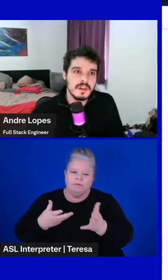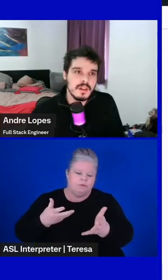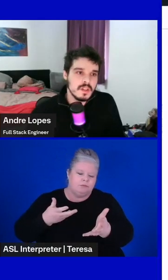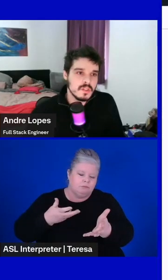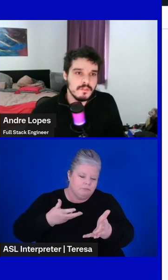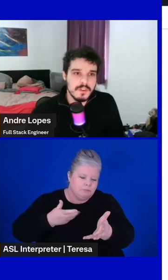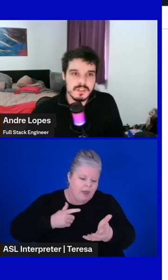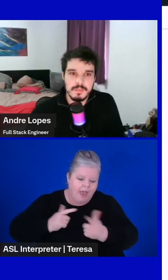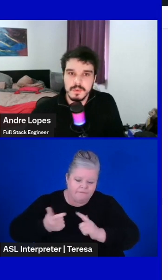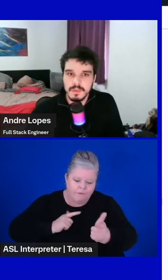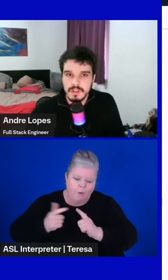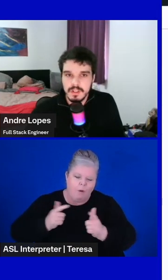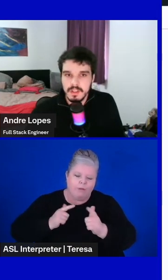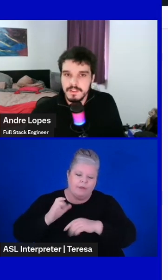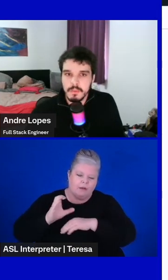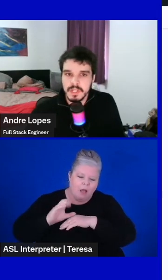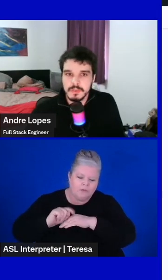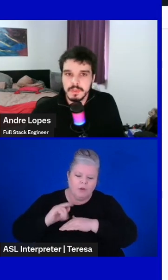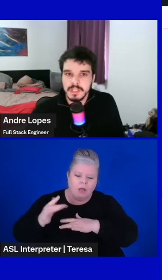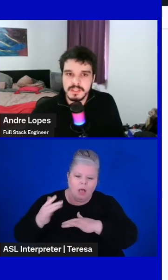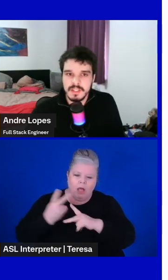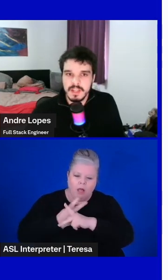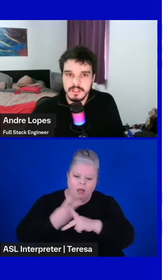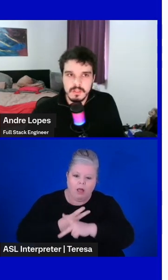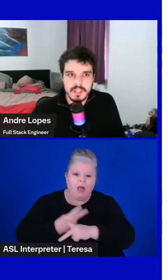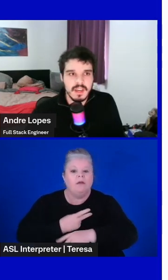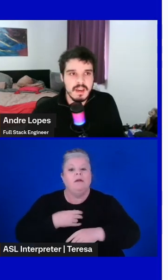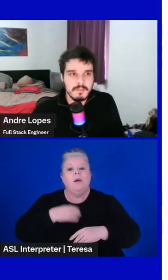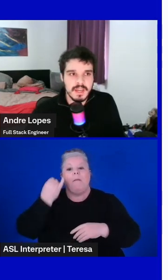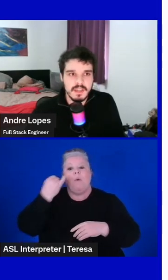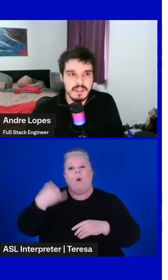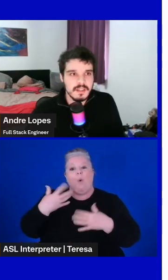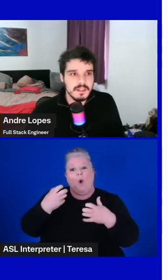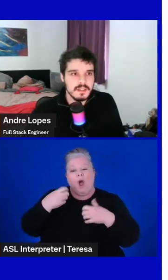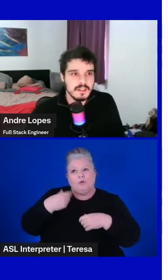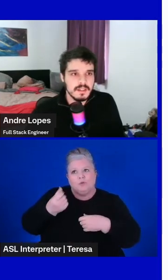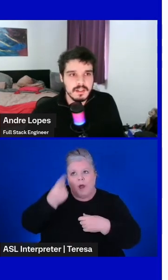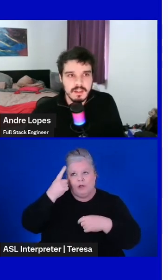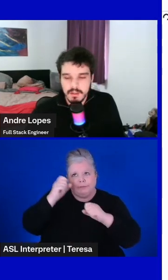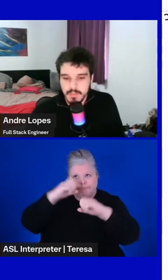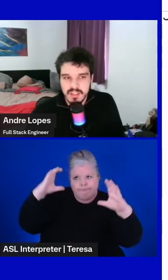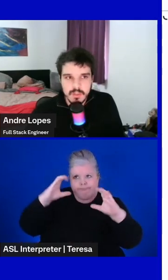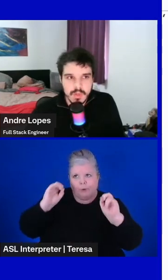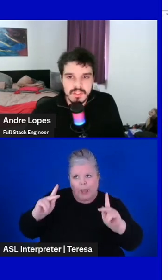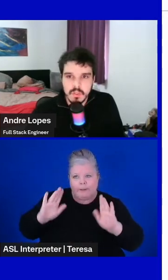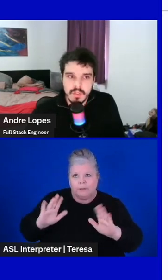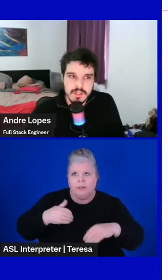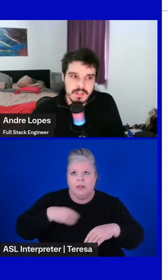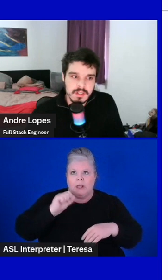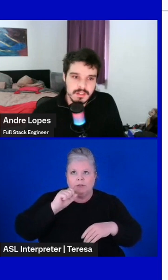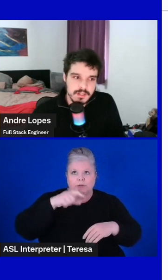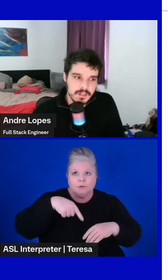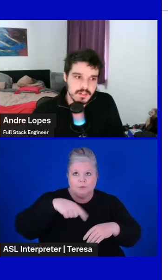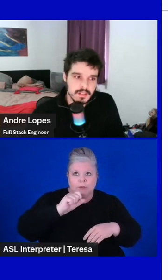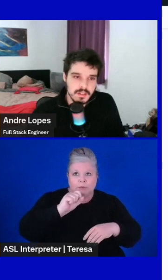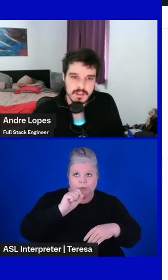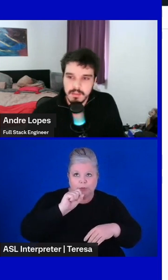times. So for example, if I wanted to understand, okay, I have my SQS queue